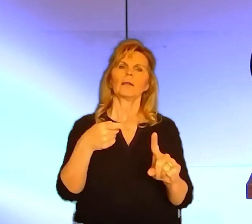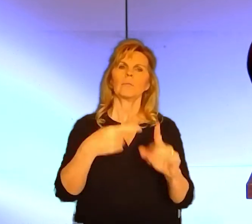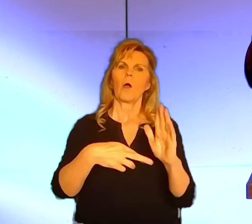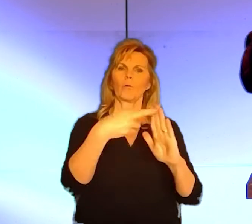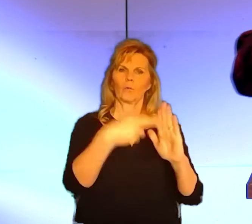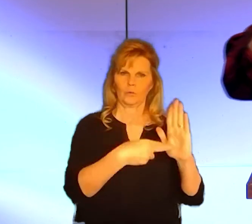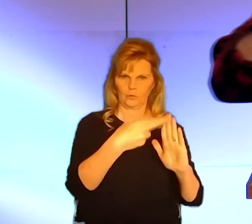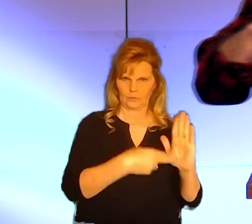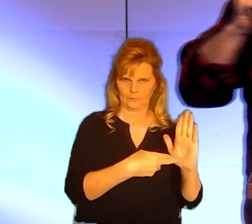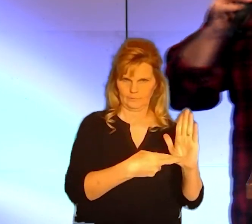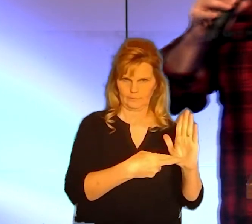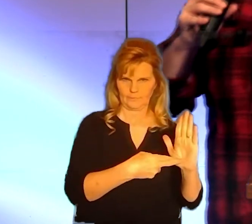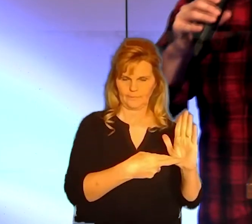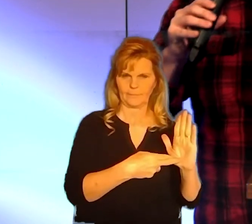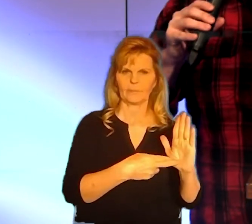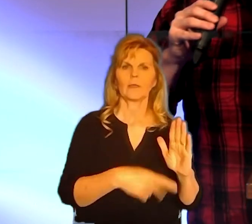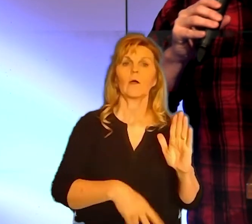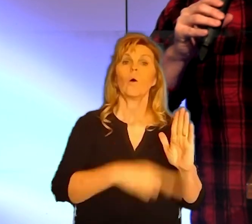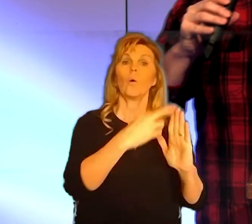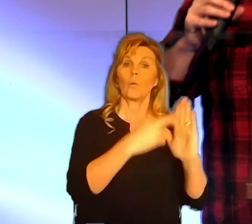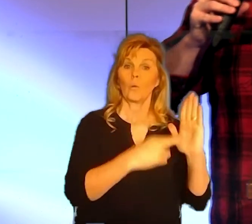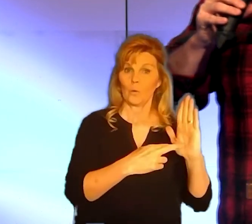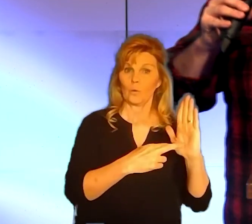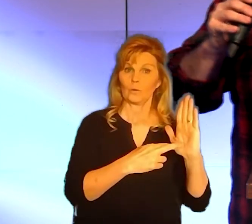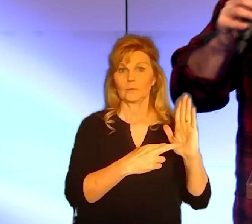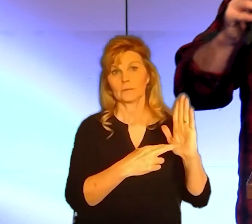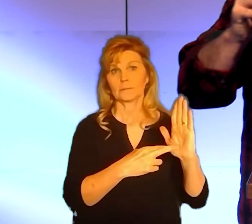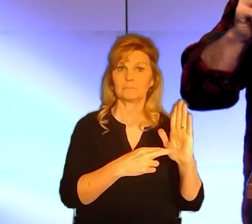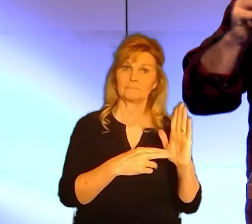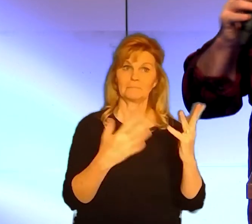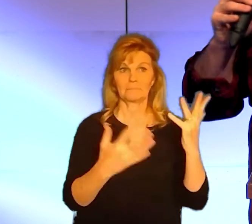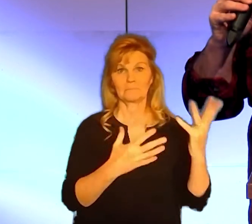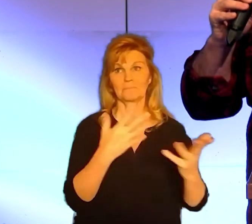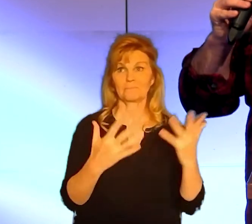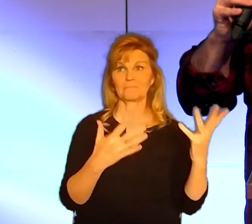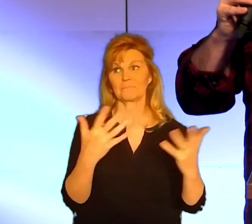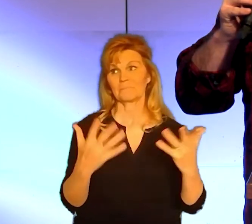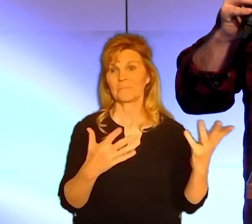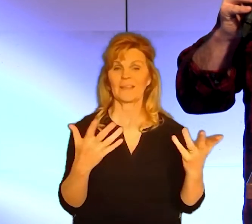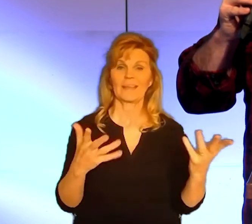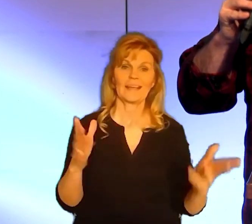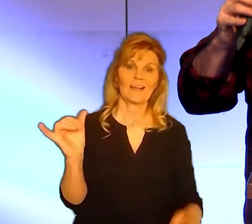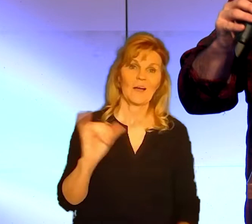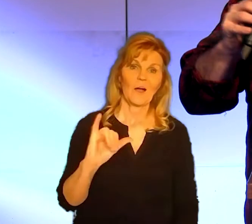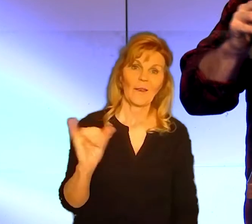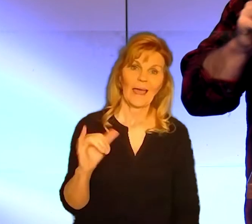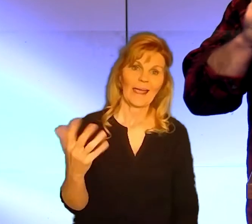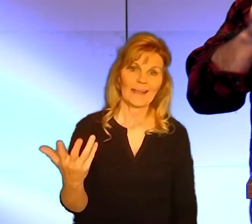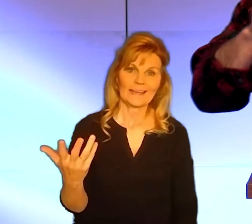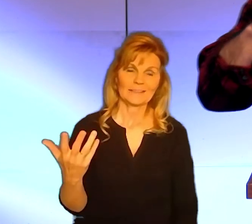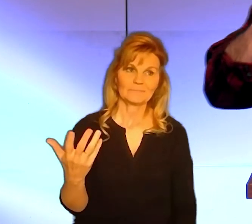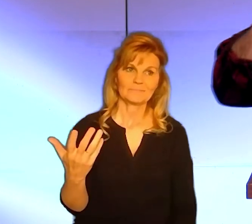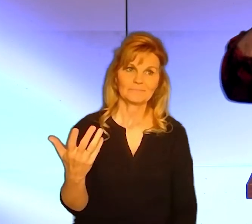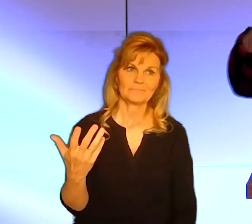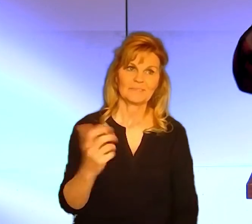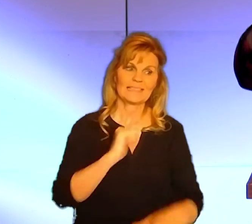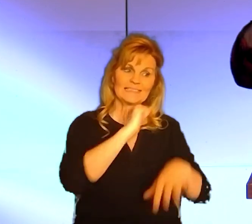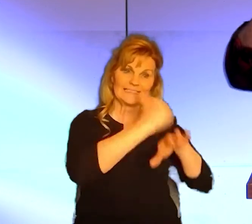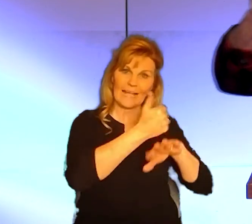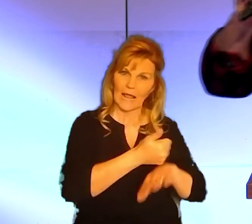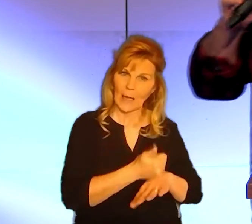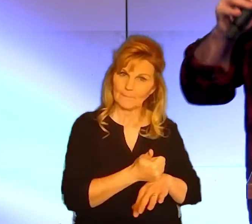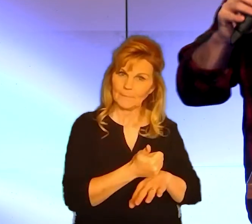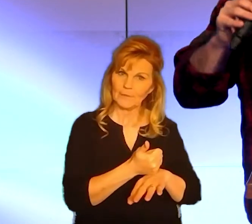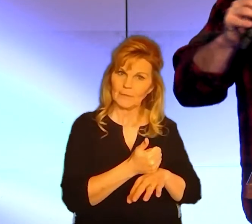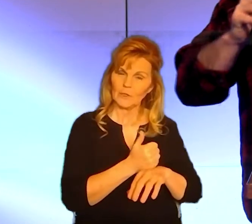rules. Rules are like the lowest form to create engagement.